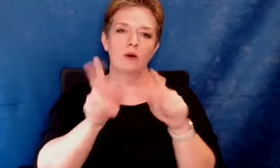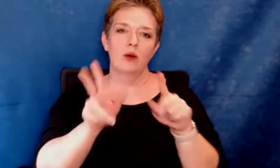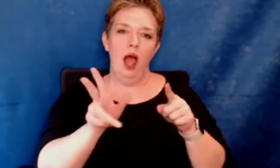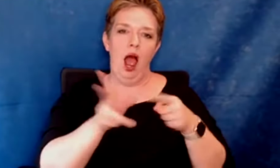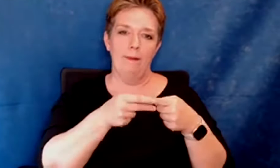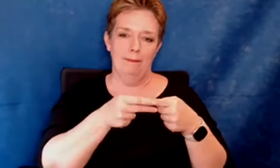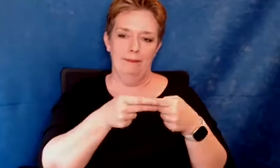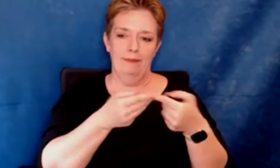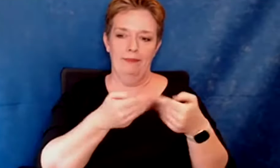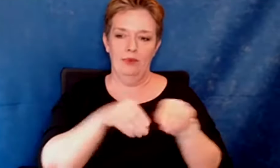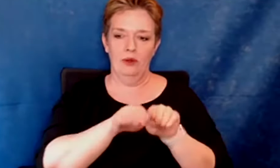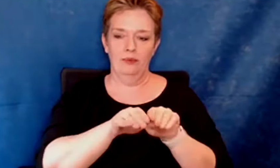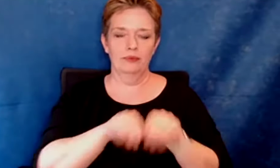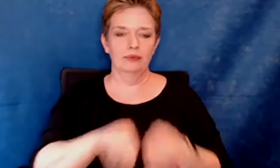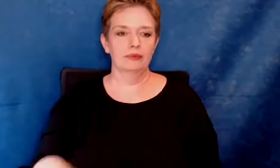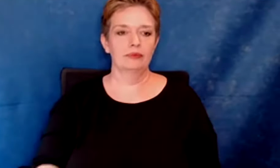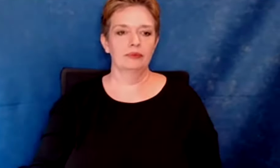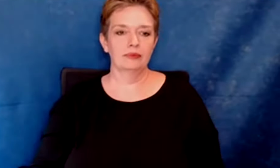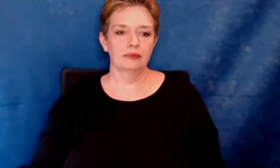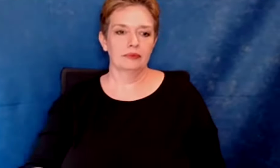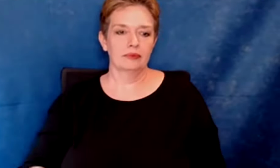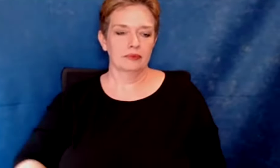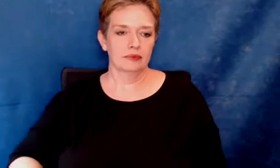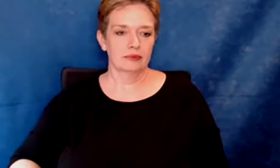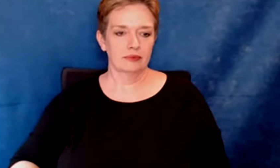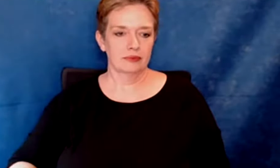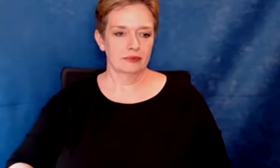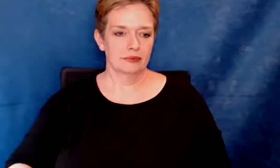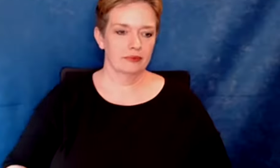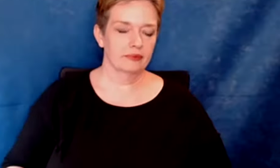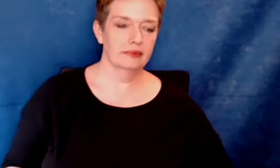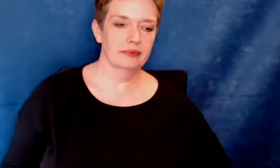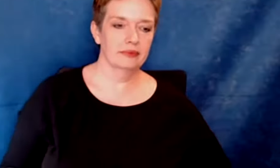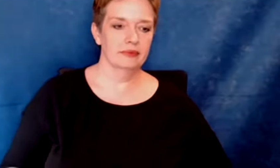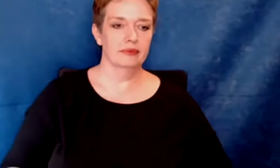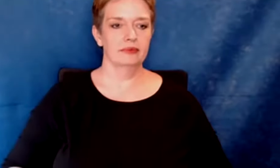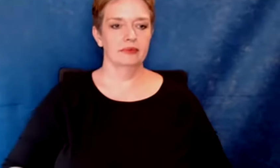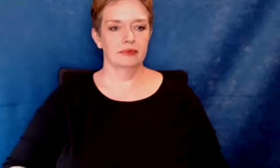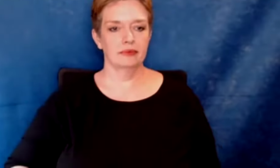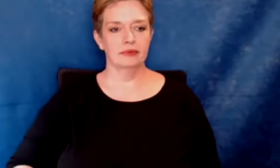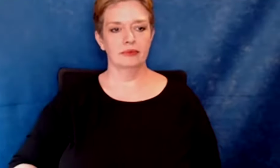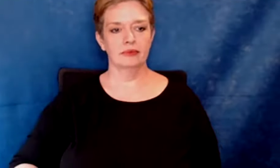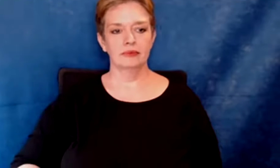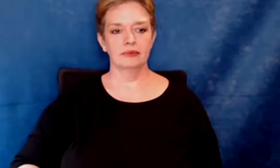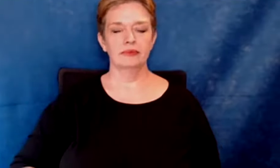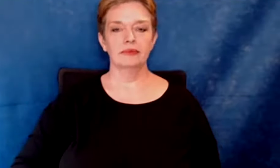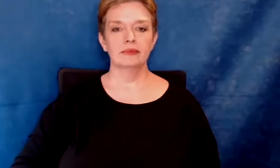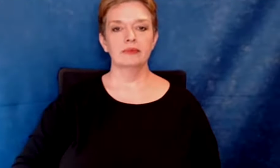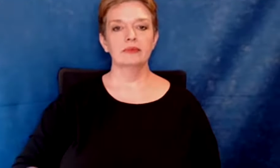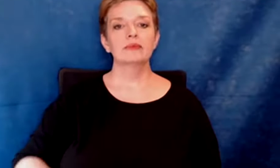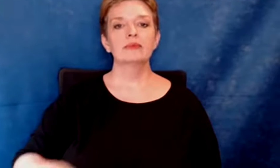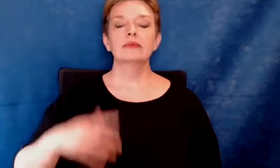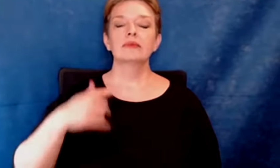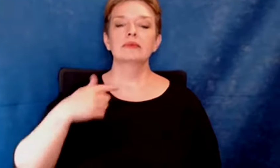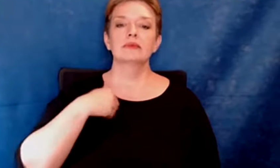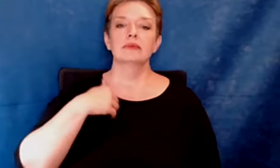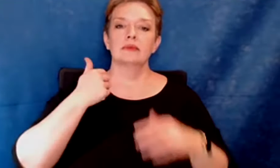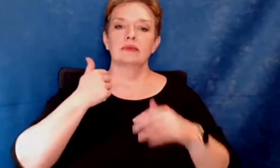A lot of what I'm working on is pieces that were meant to, I'm just trying to discover what the